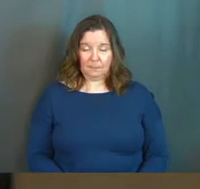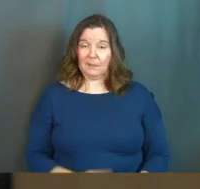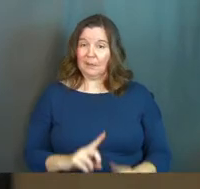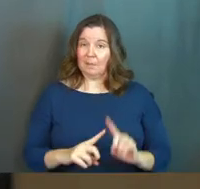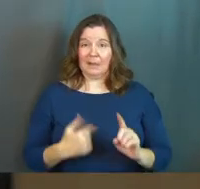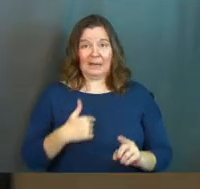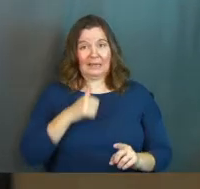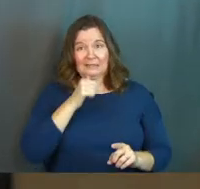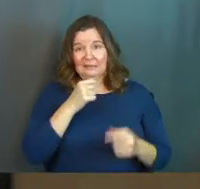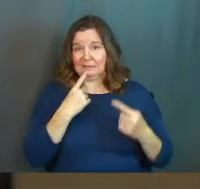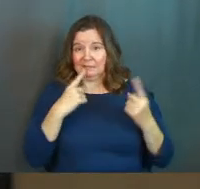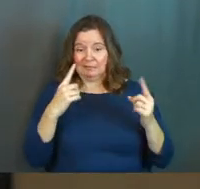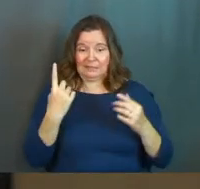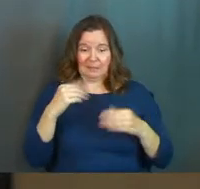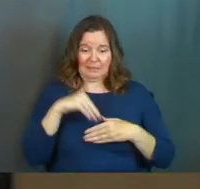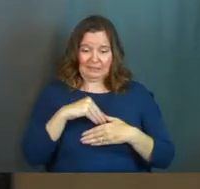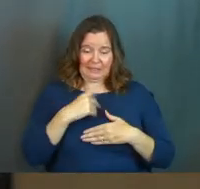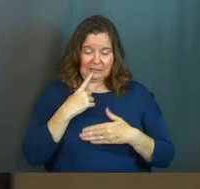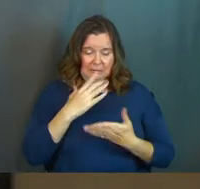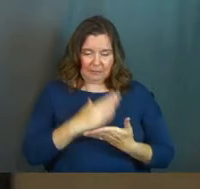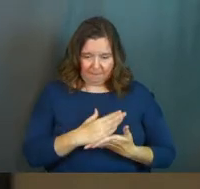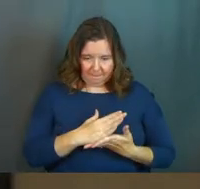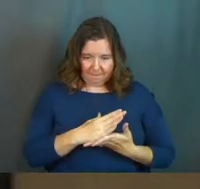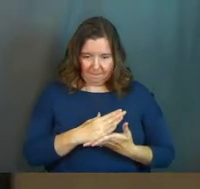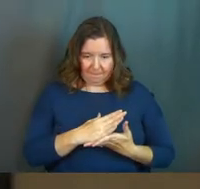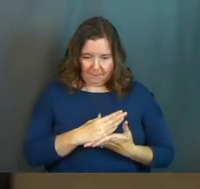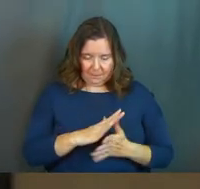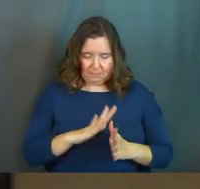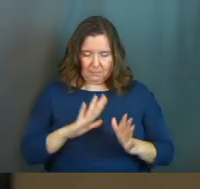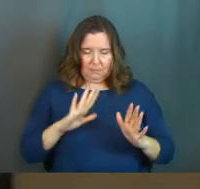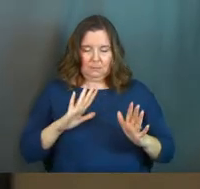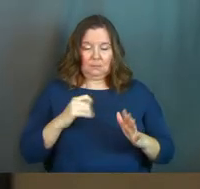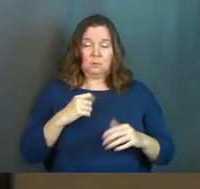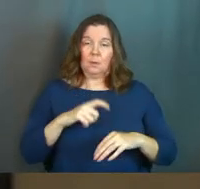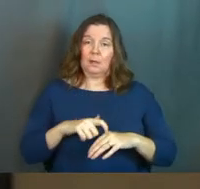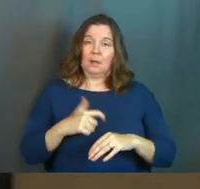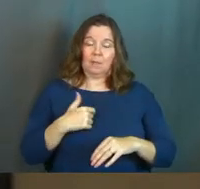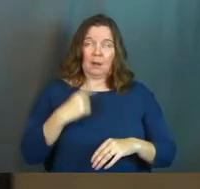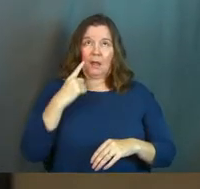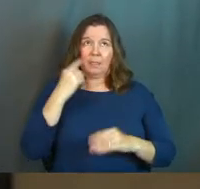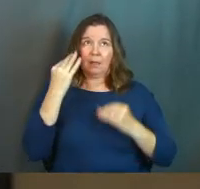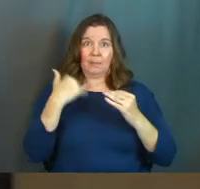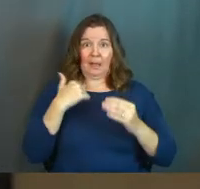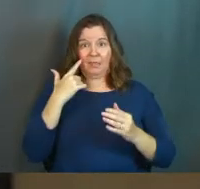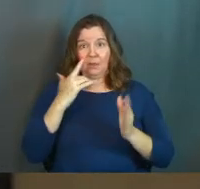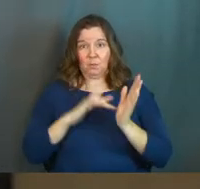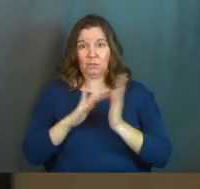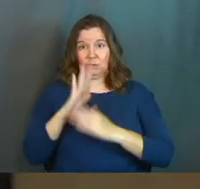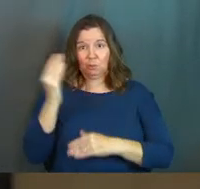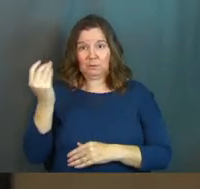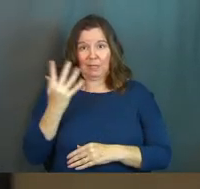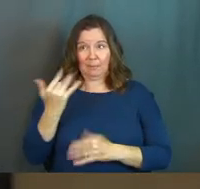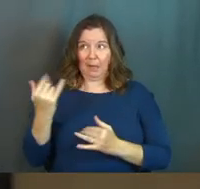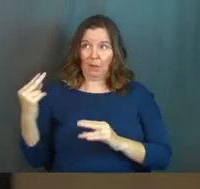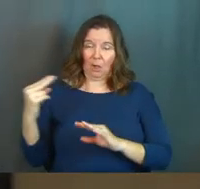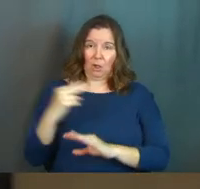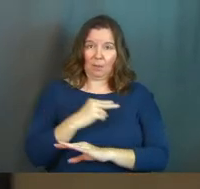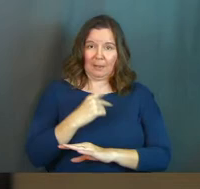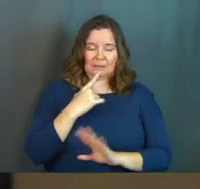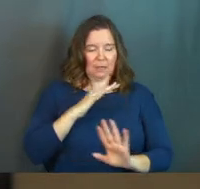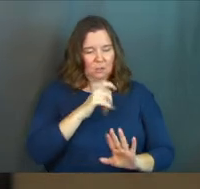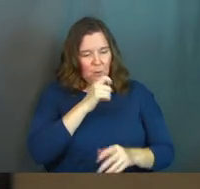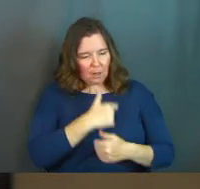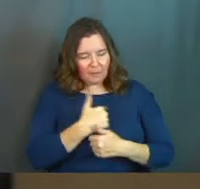But I didn't, you know. Something inside of me said, don't do it. And at the time I think about it, it was Jesus who was telling me, don't, I love